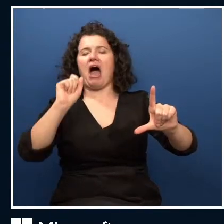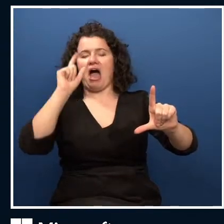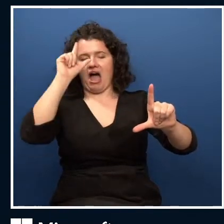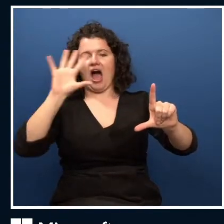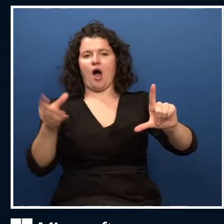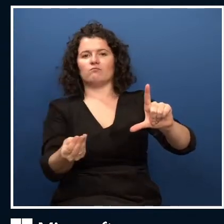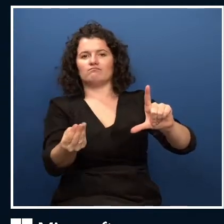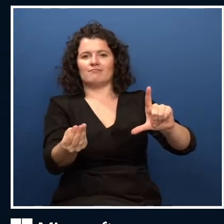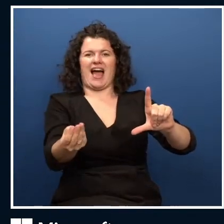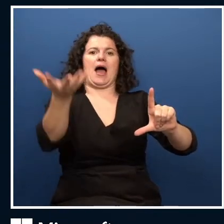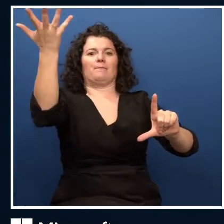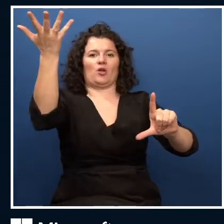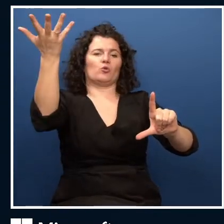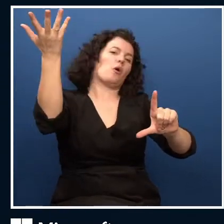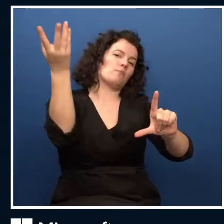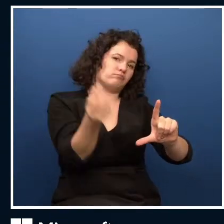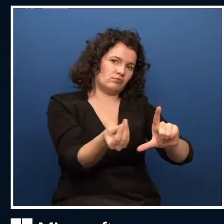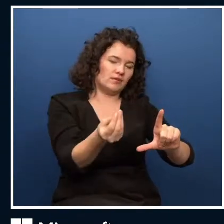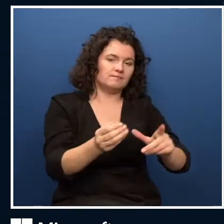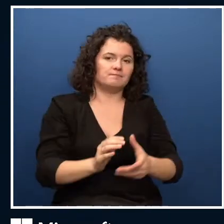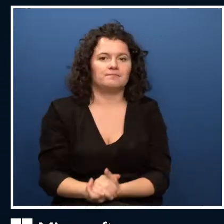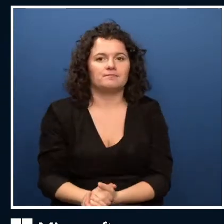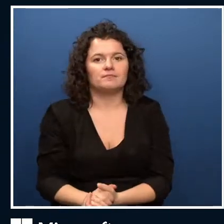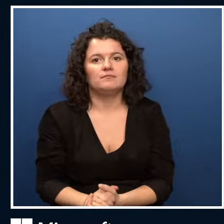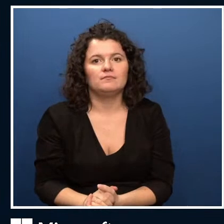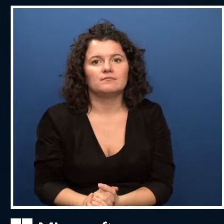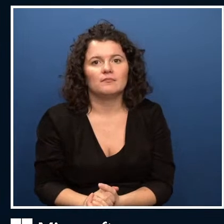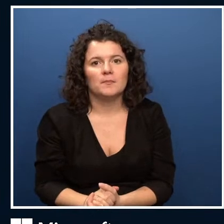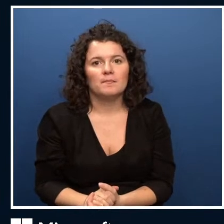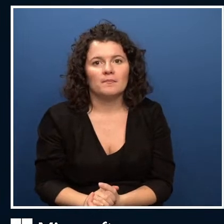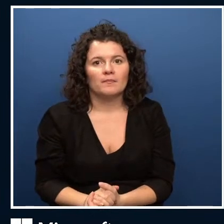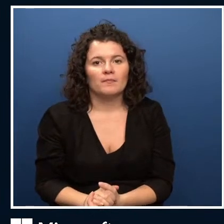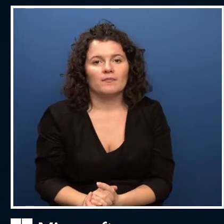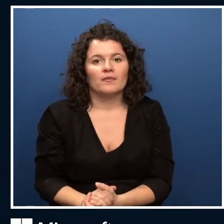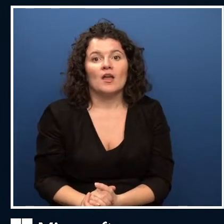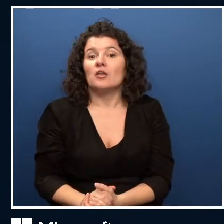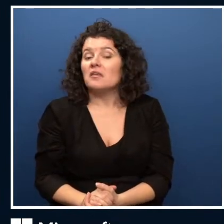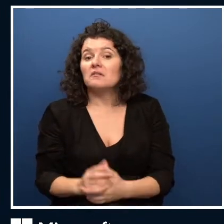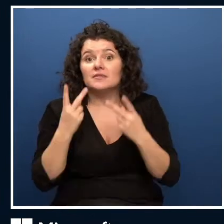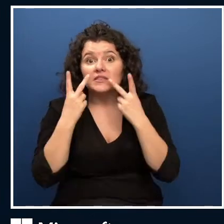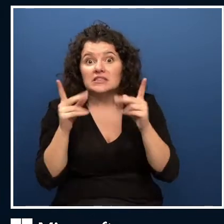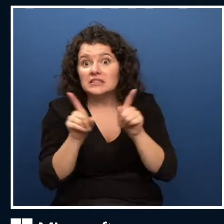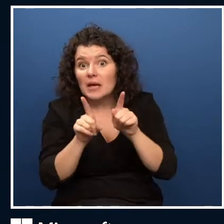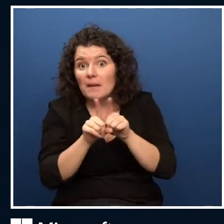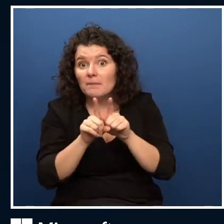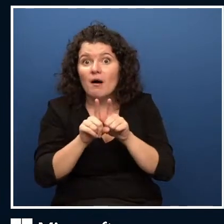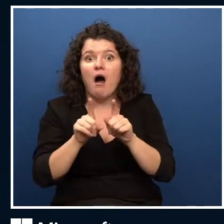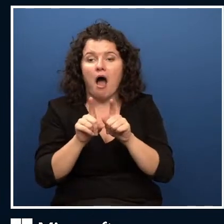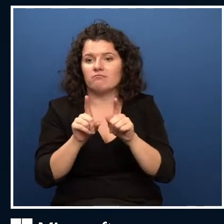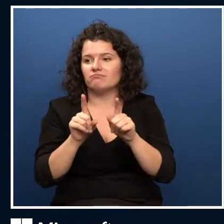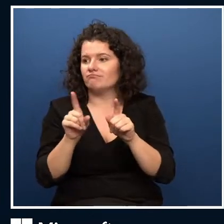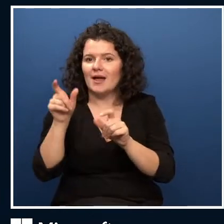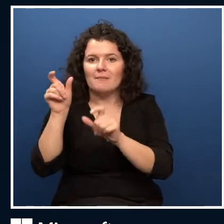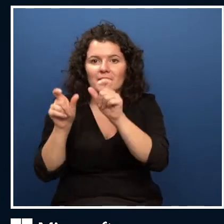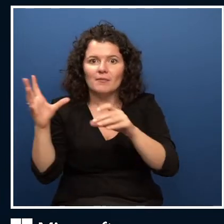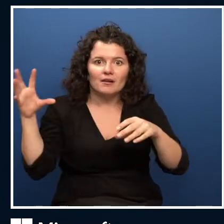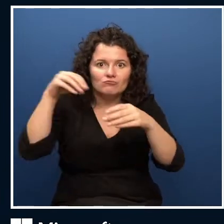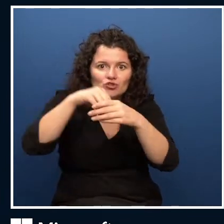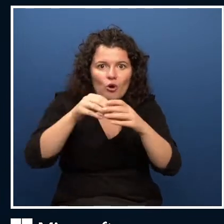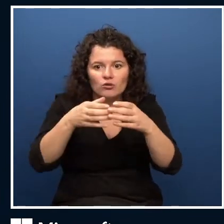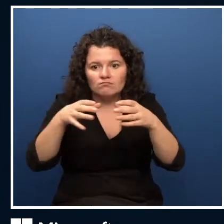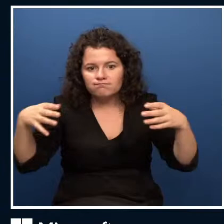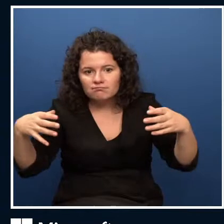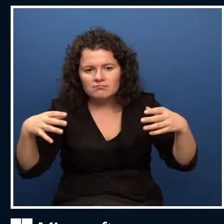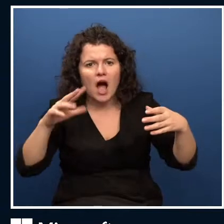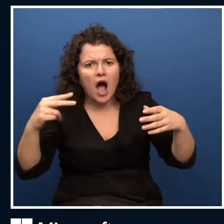discussion, like maybe you can try to see what other folks are learning and be a part of that. So Kaggle as a platform gives you infinite